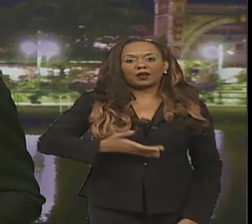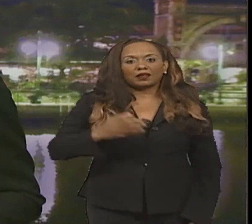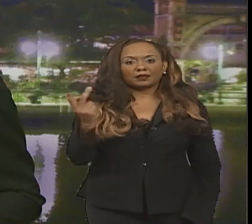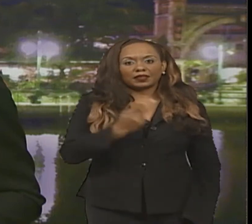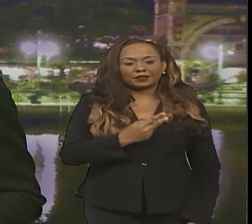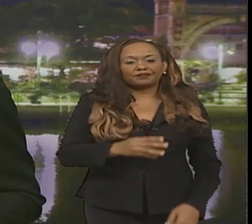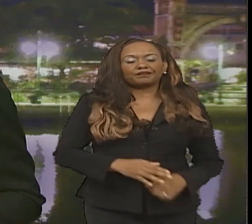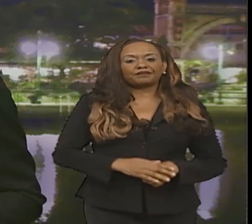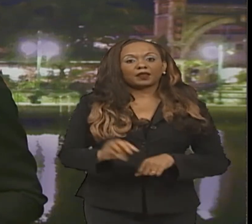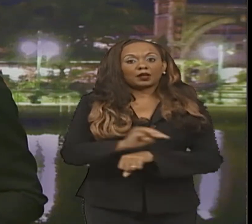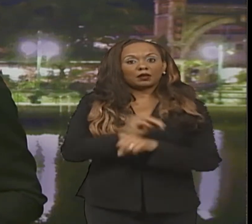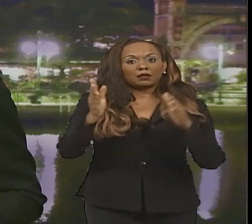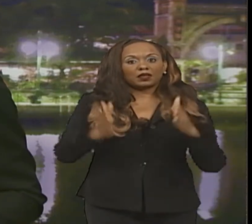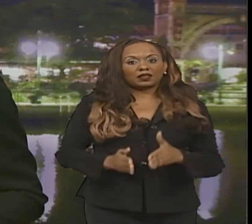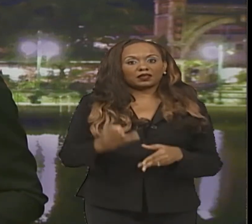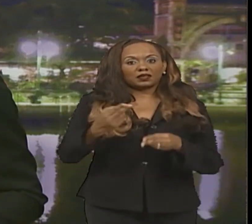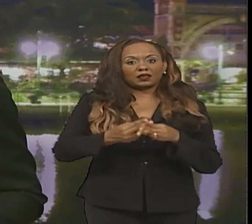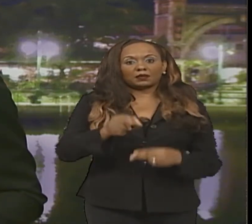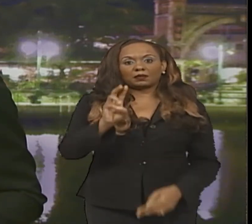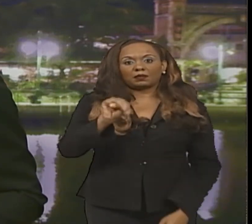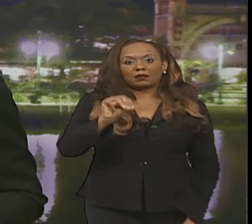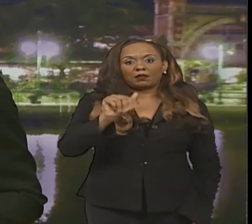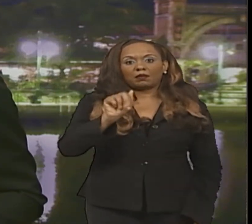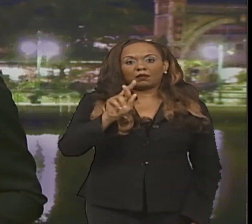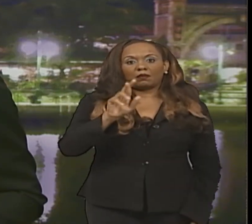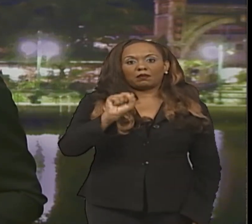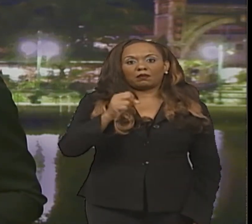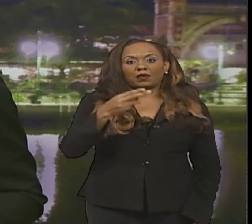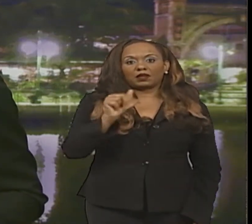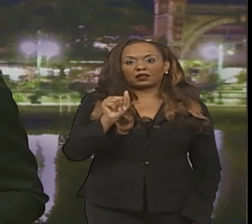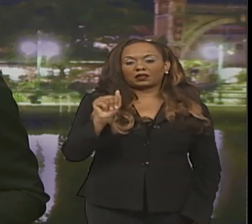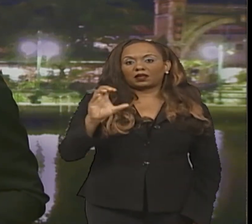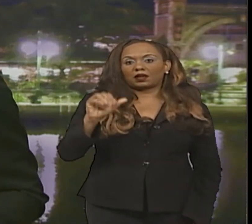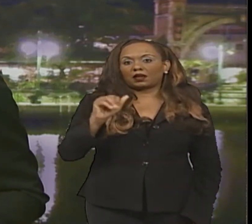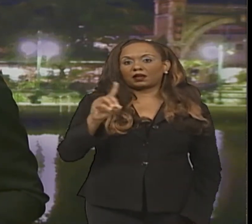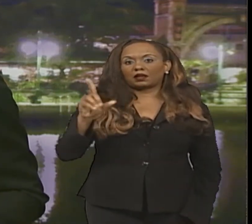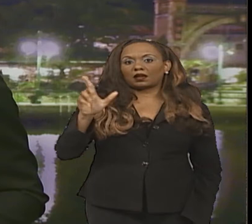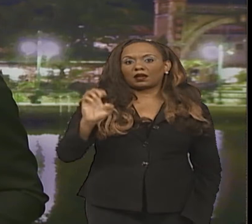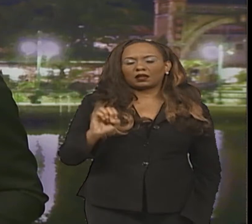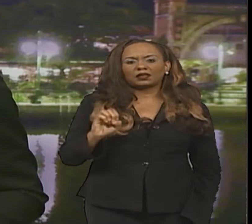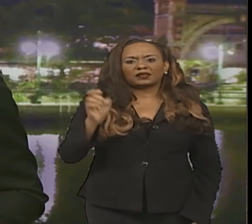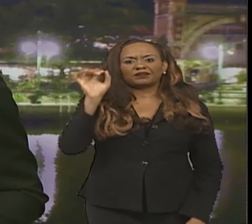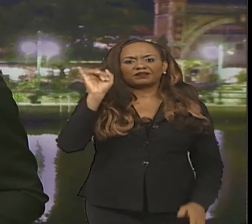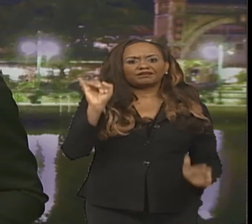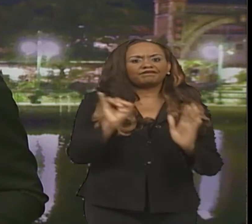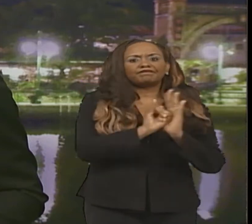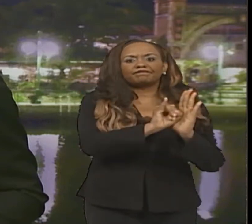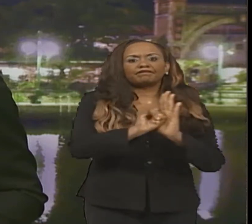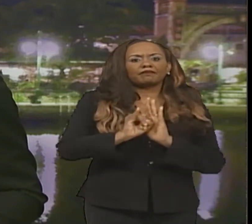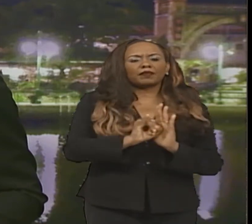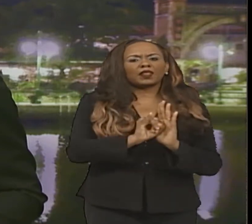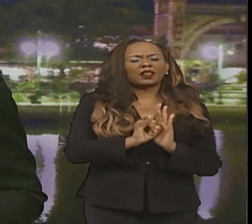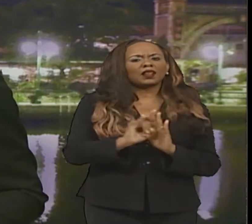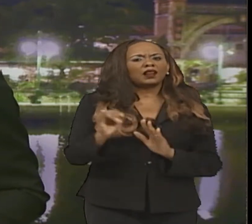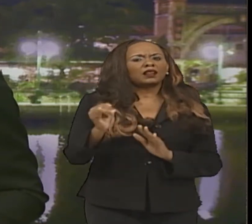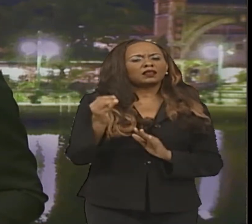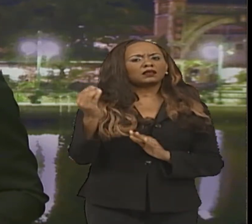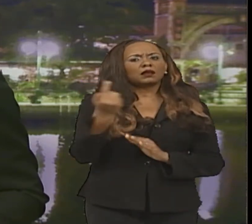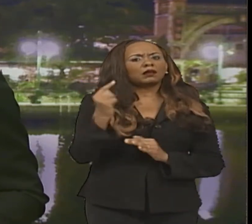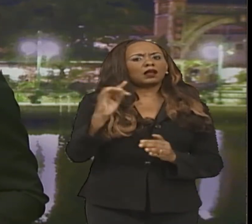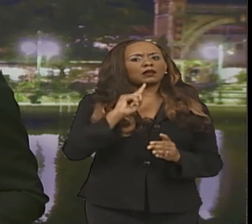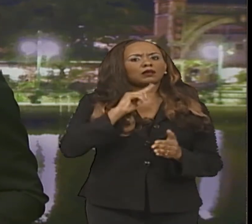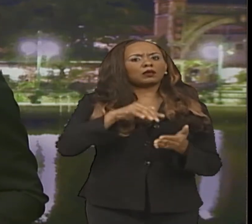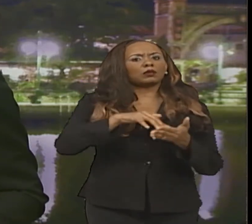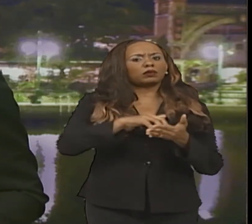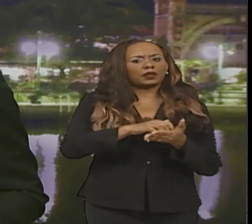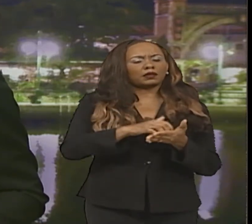Well, in business tonight, Minister in the Ministry of Economic Affairs and Investment, Marcia Cattle, has identified an area of weakness over the years regarding the